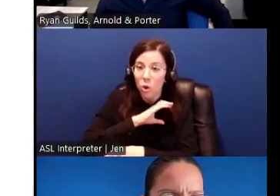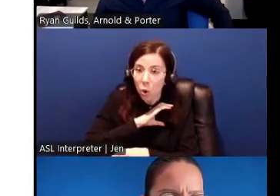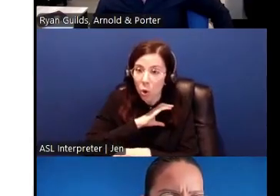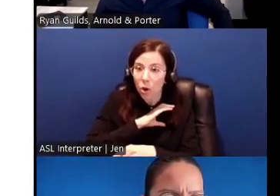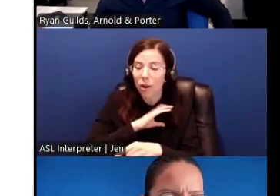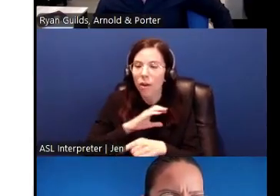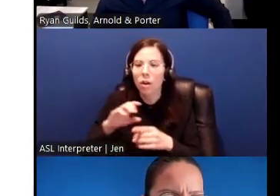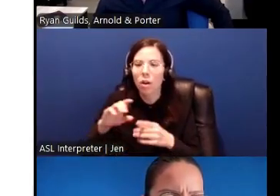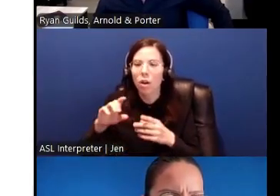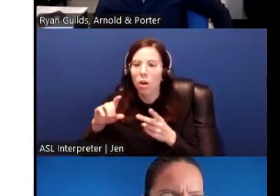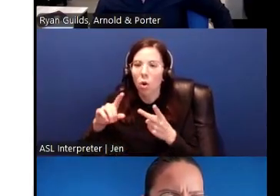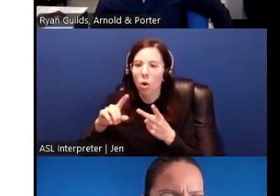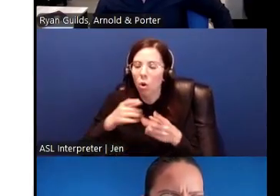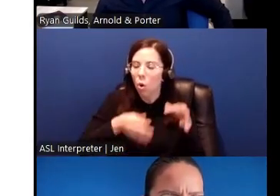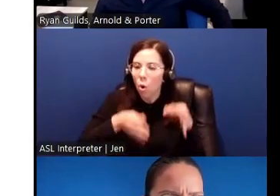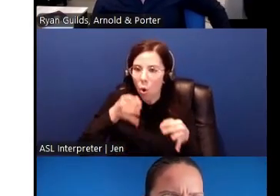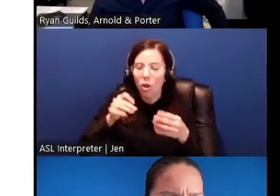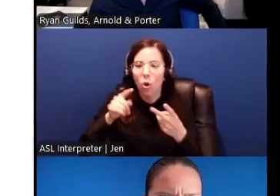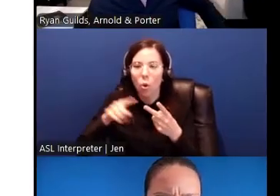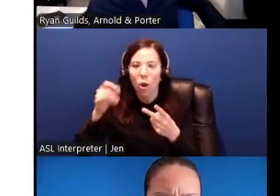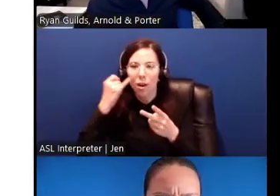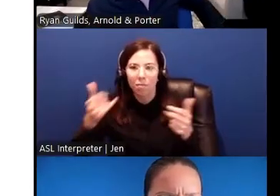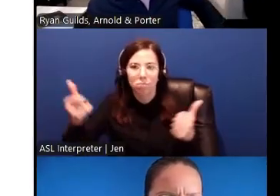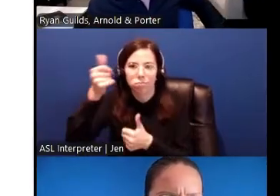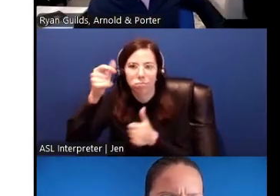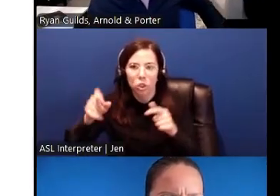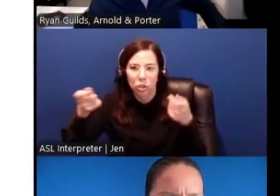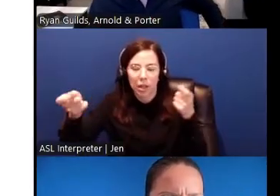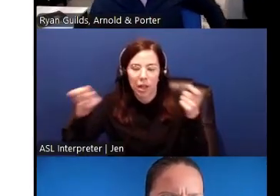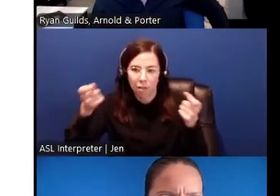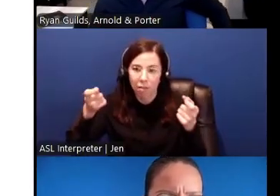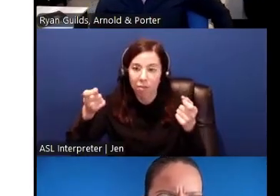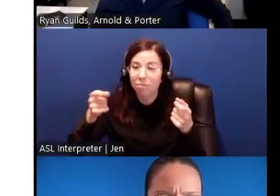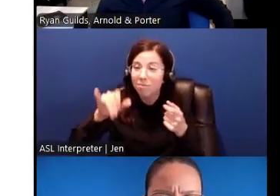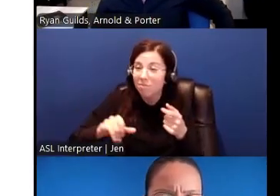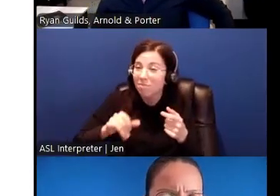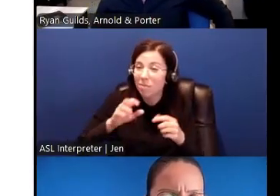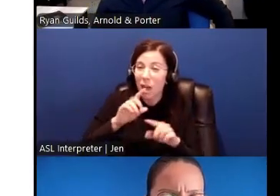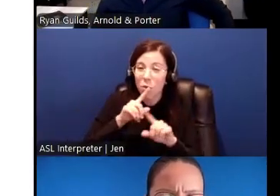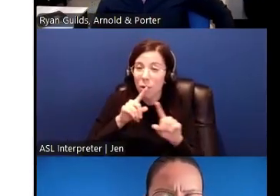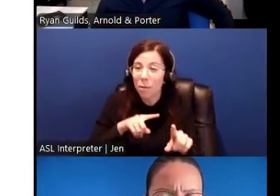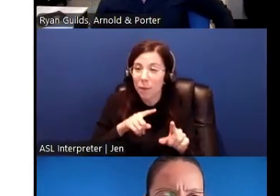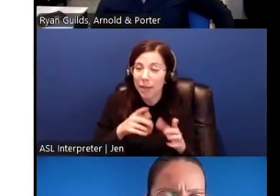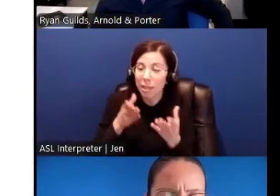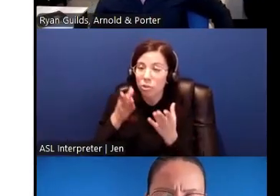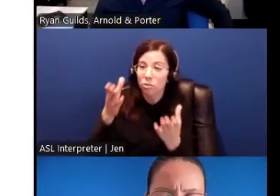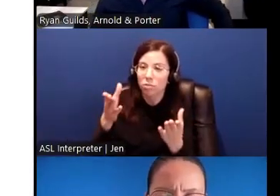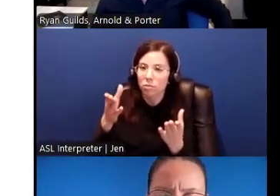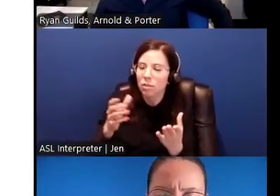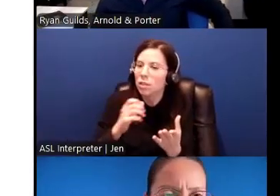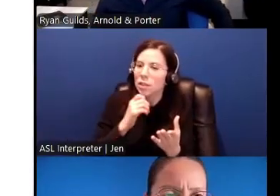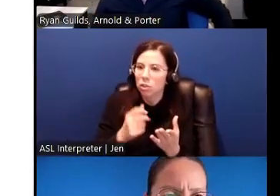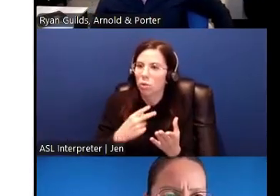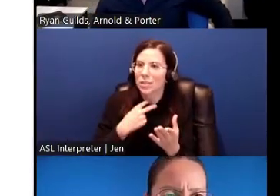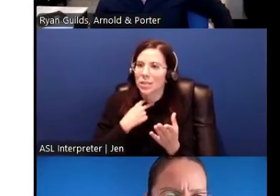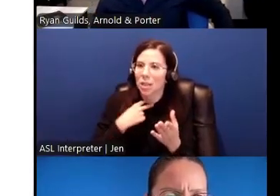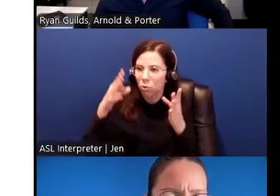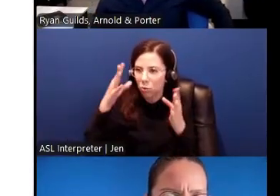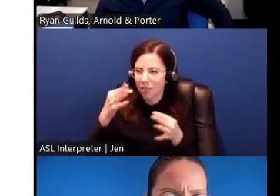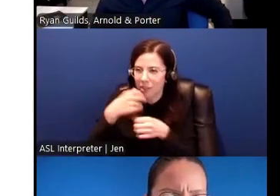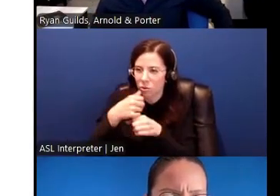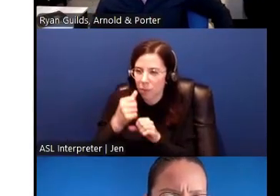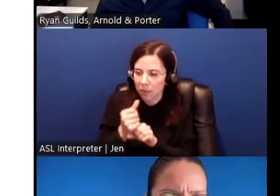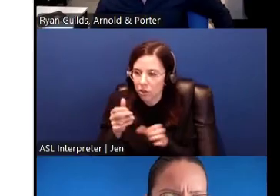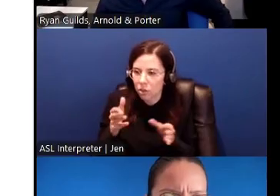handled administratively. That recommendation is non-binding on the decision maker. Here, again, we'll talk